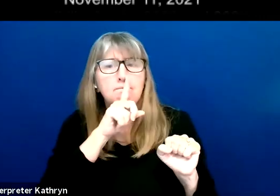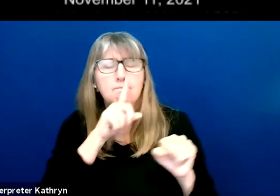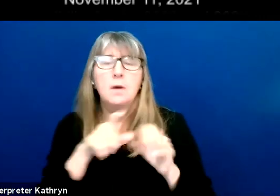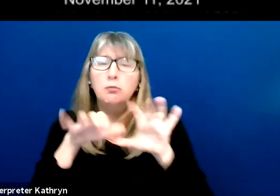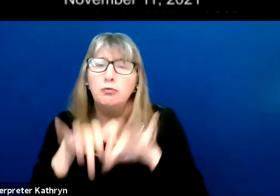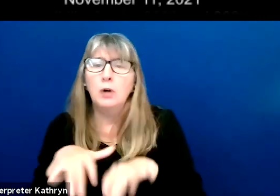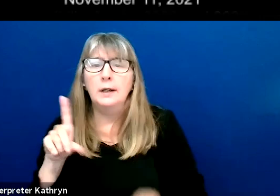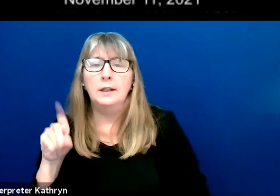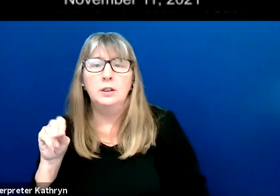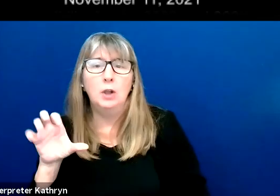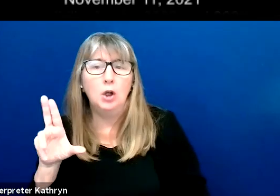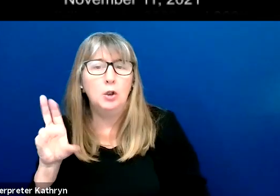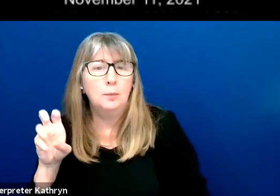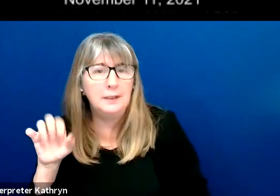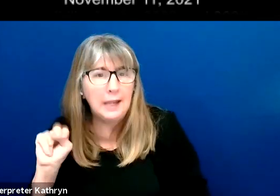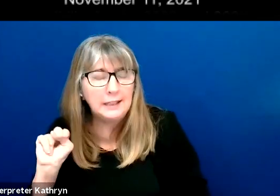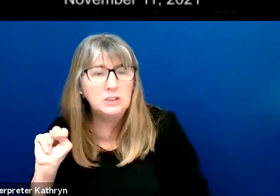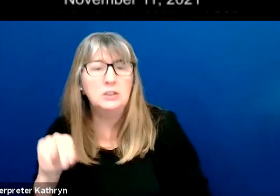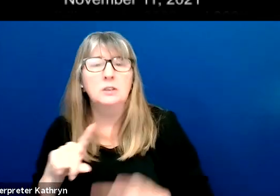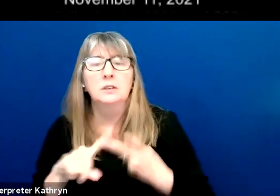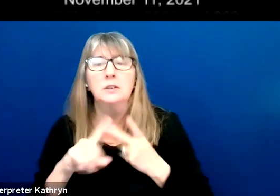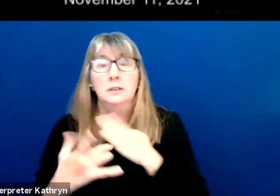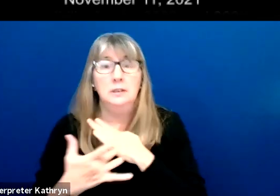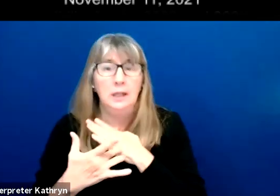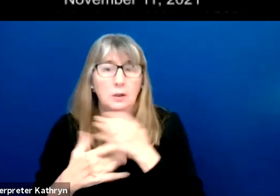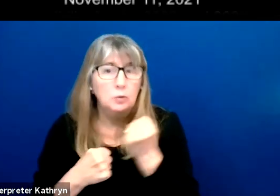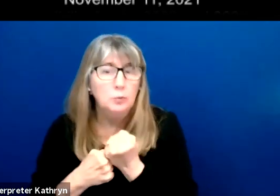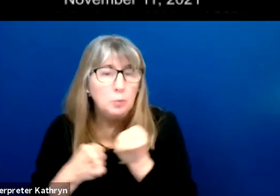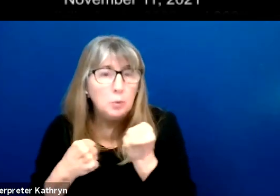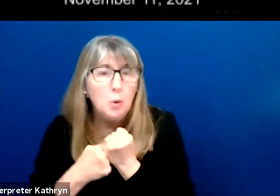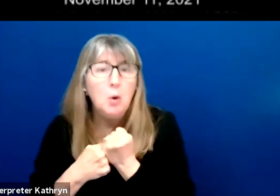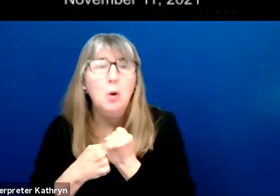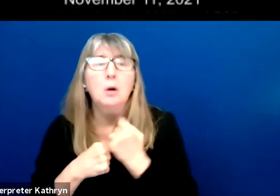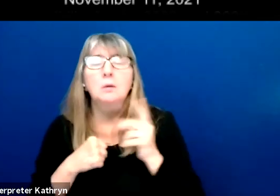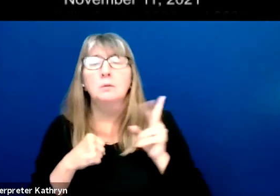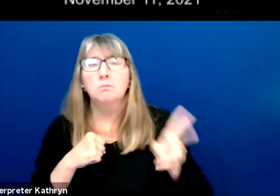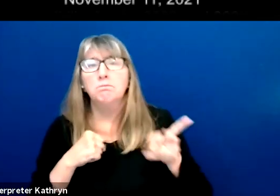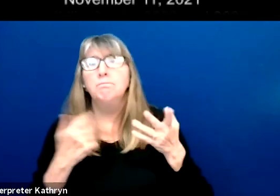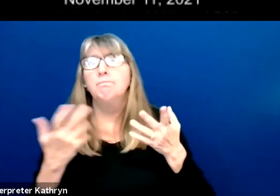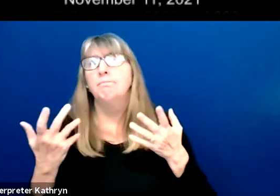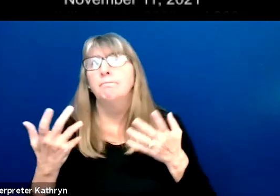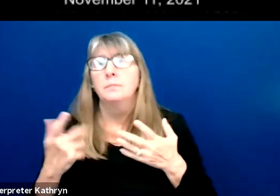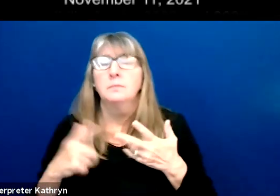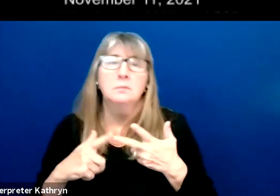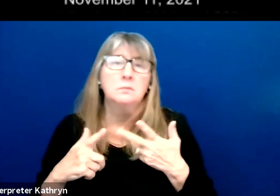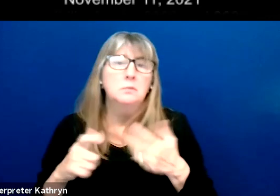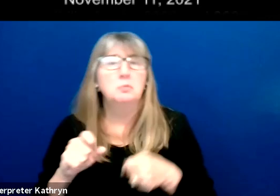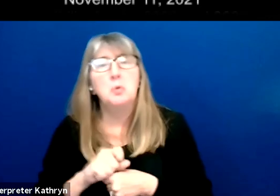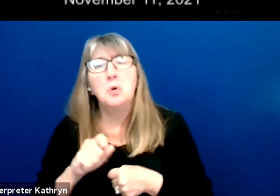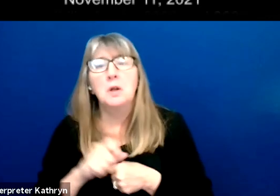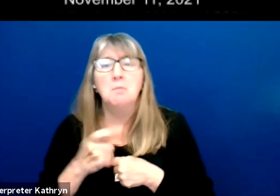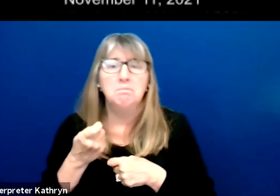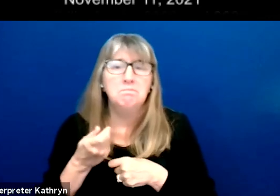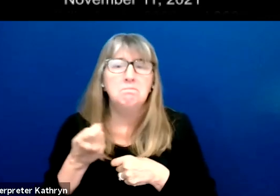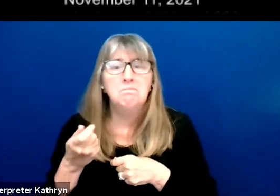was doing technical support. I was helping in some small measure at the time. I